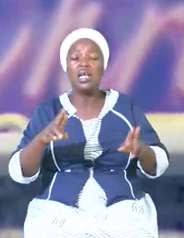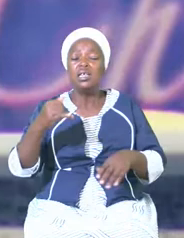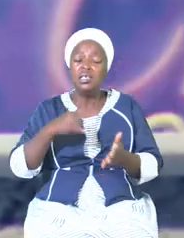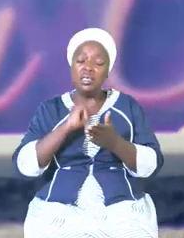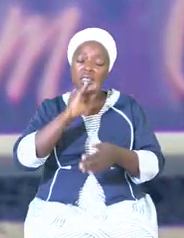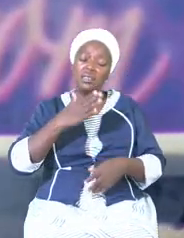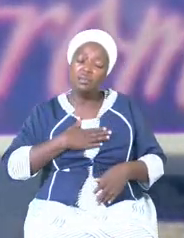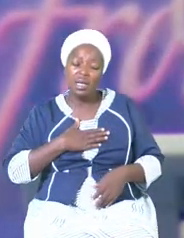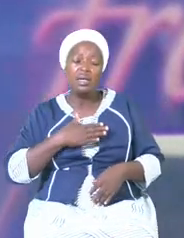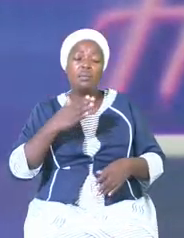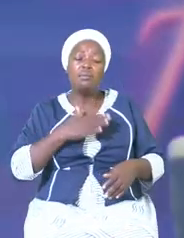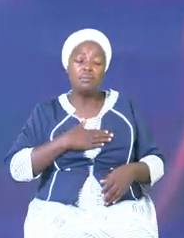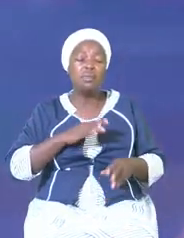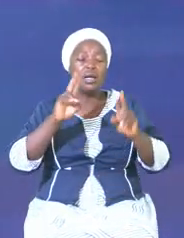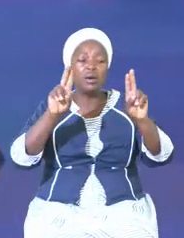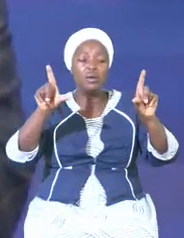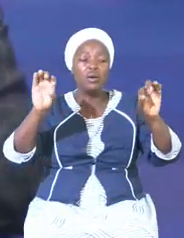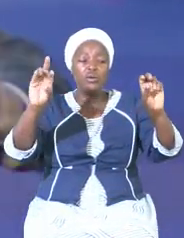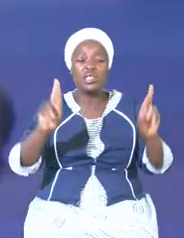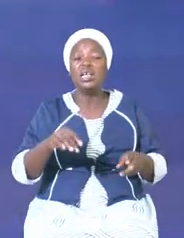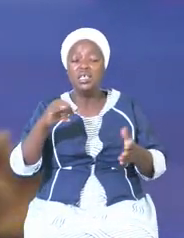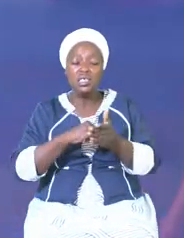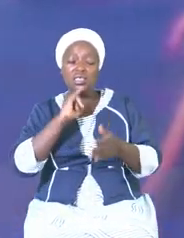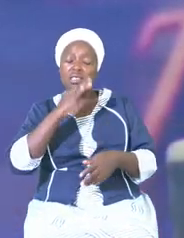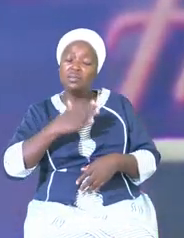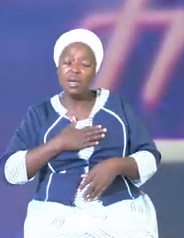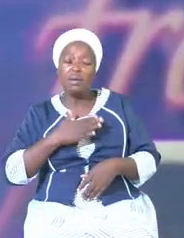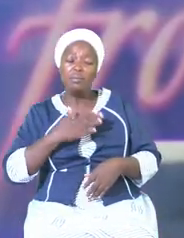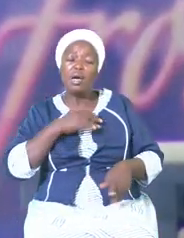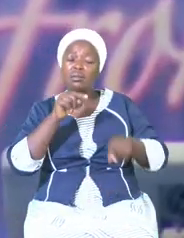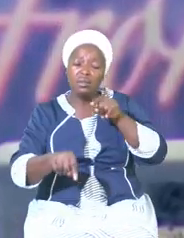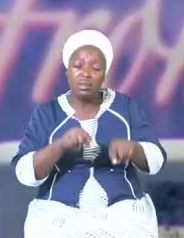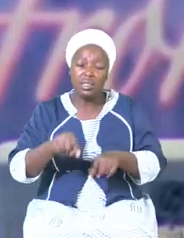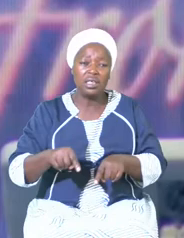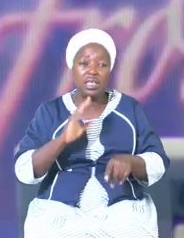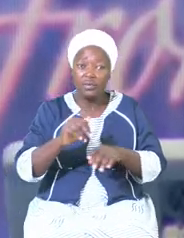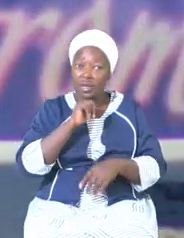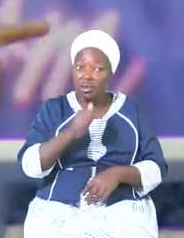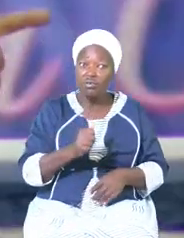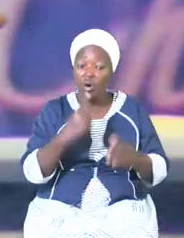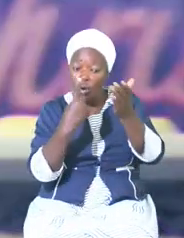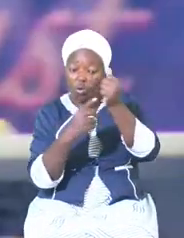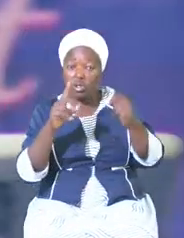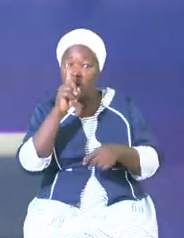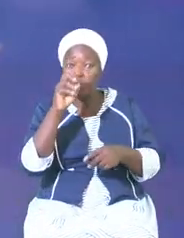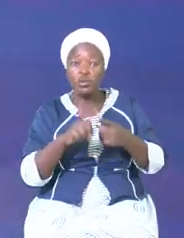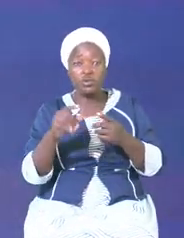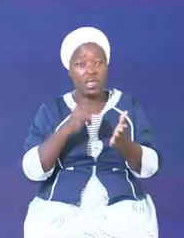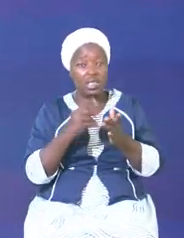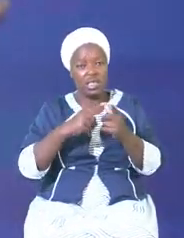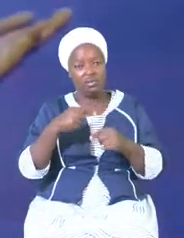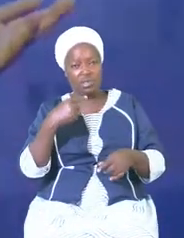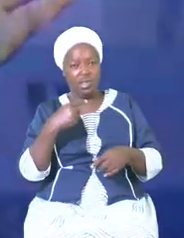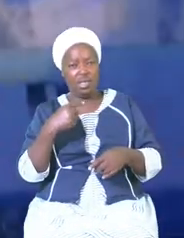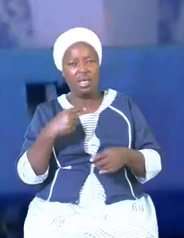my blindness, it is mine, my paralysis. If you are not holding on to it and you say,